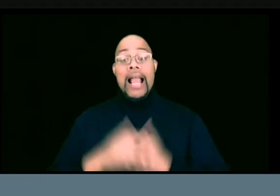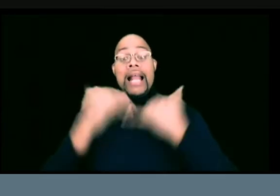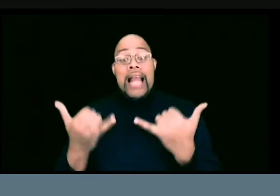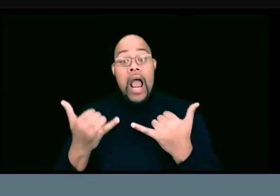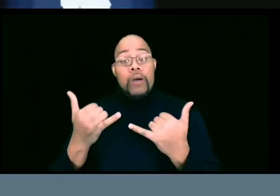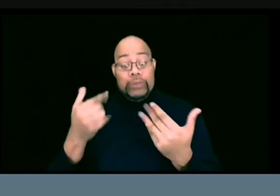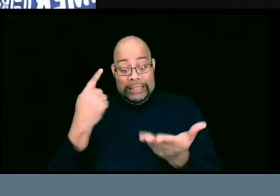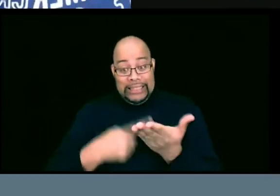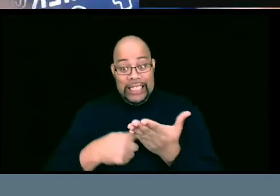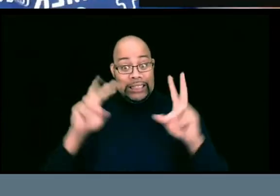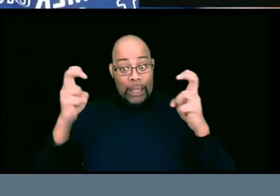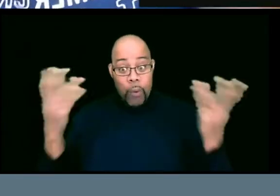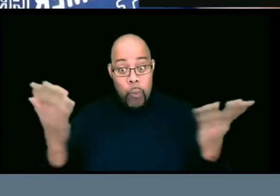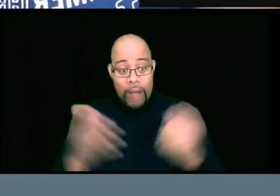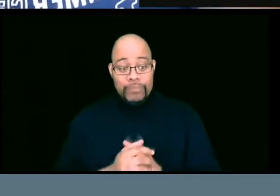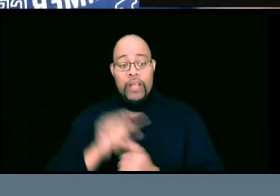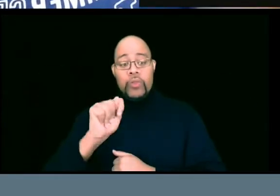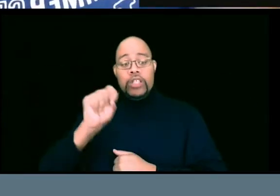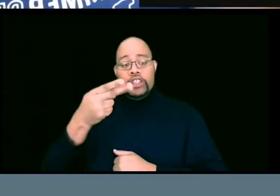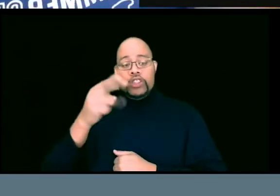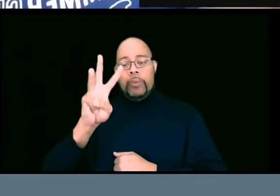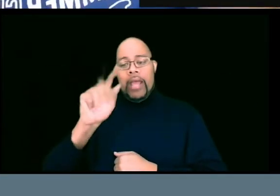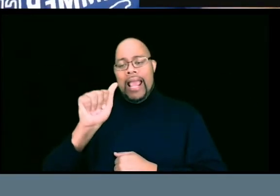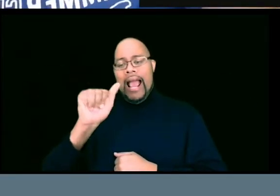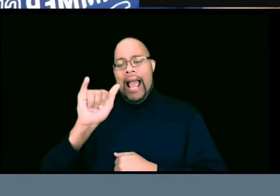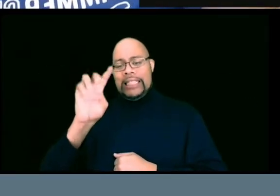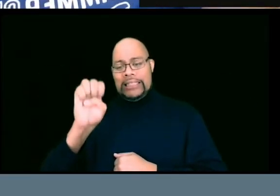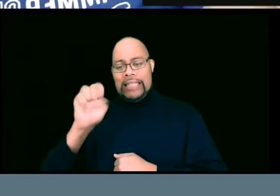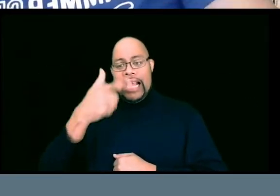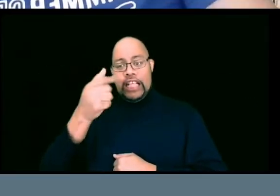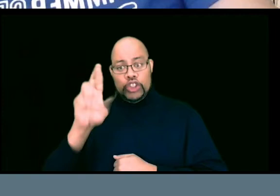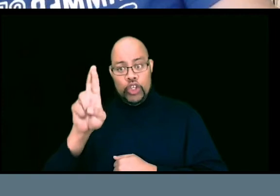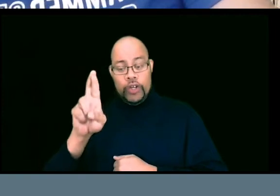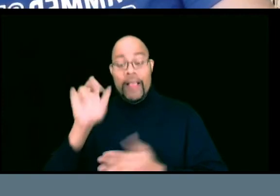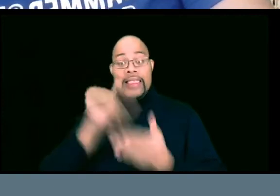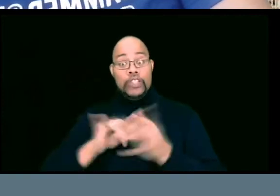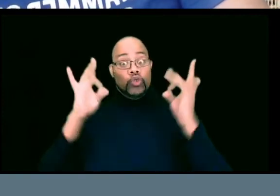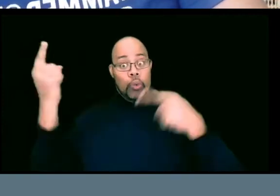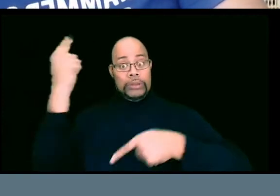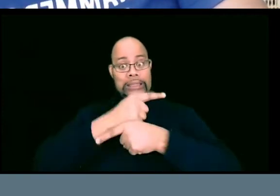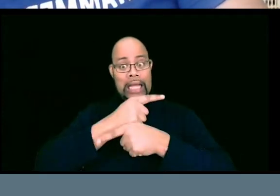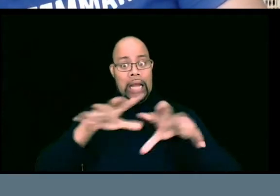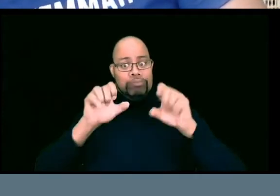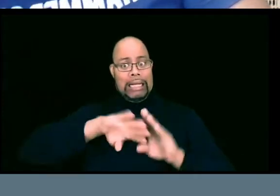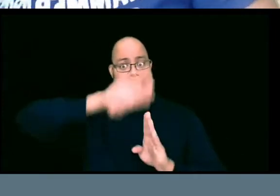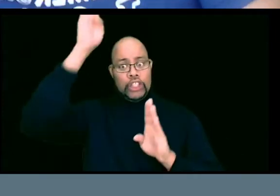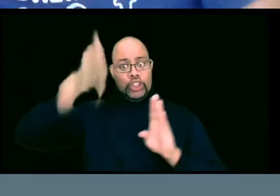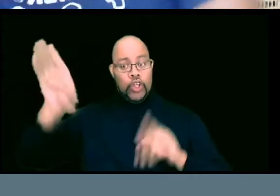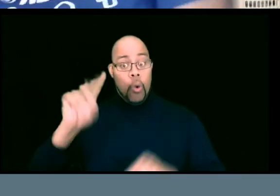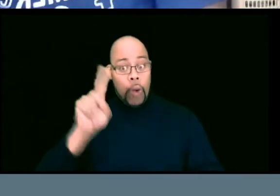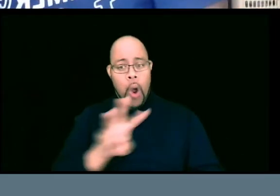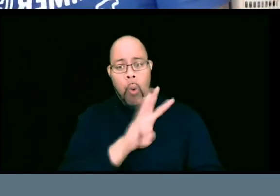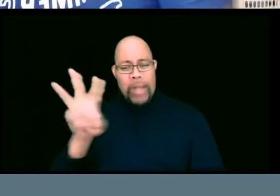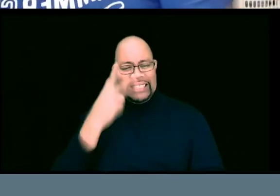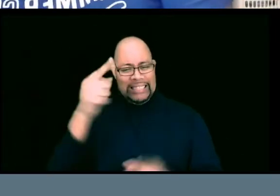down. Now, this brings us to today's topic, the Thwaites Glacier, also known as the Doomsday Glacier.